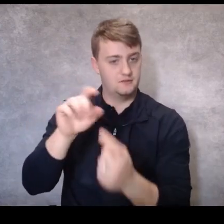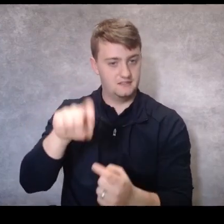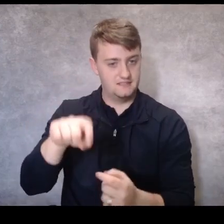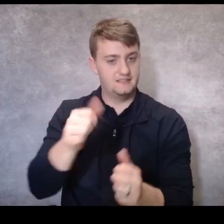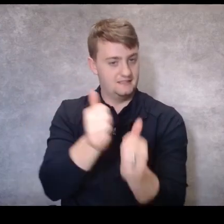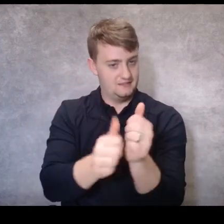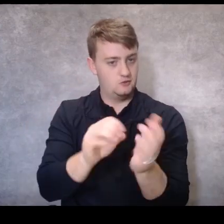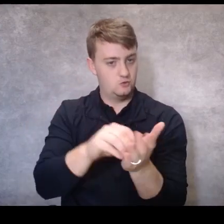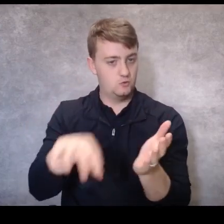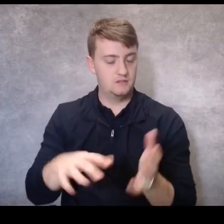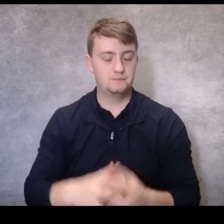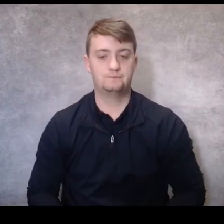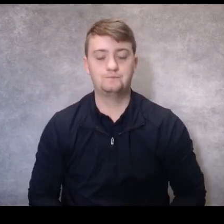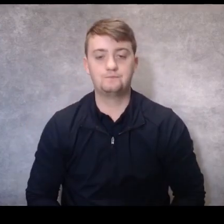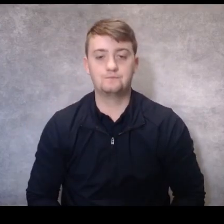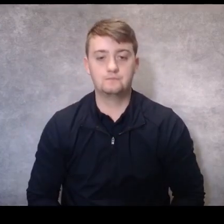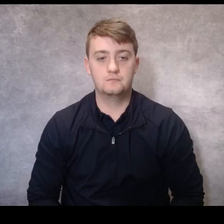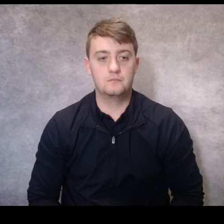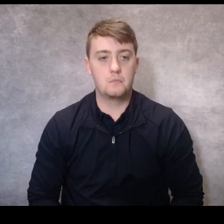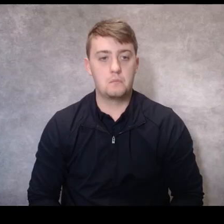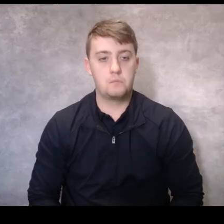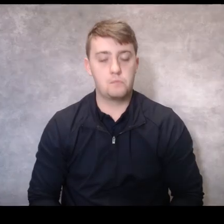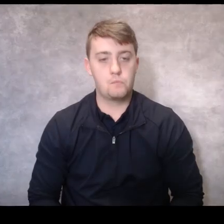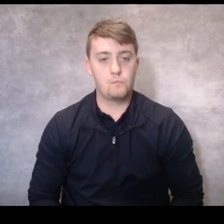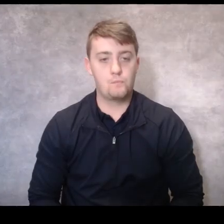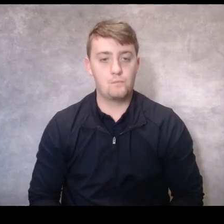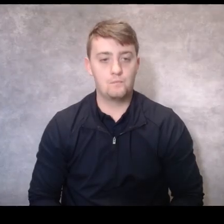unique needs of each student.